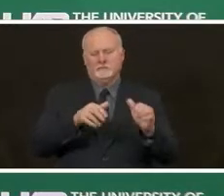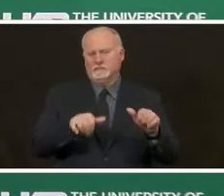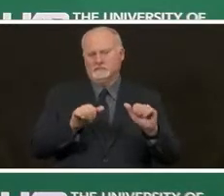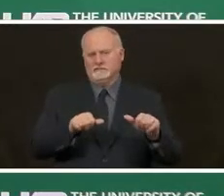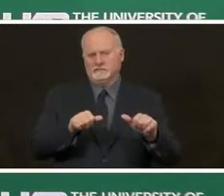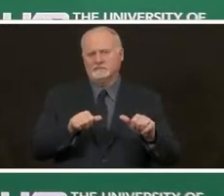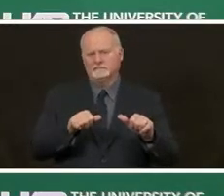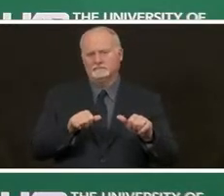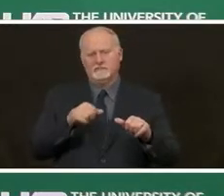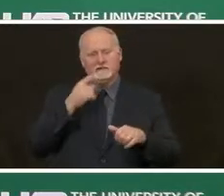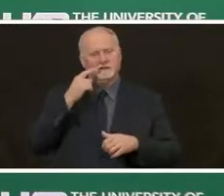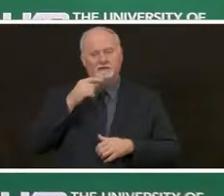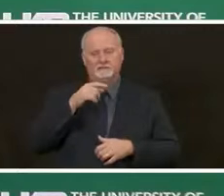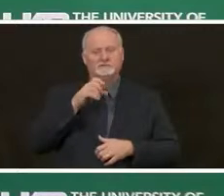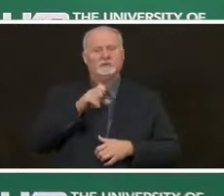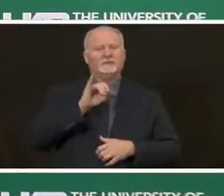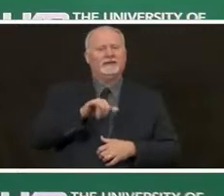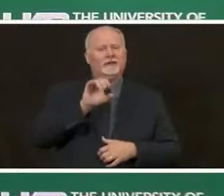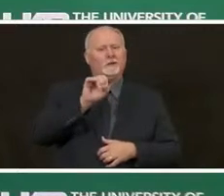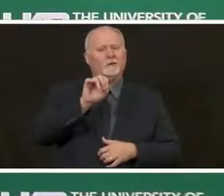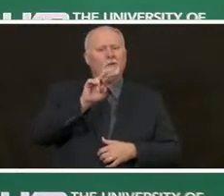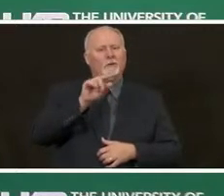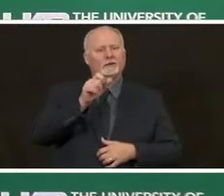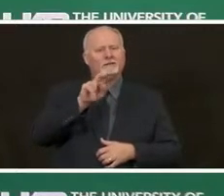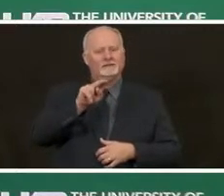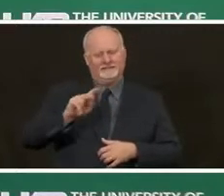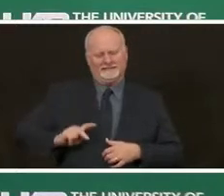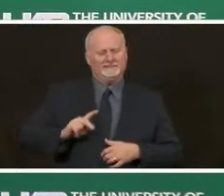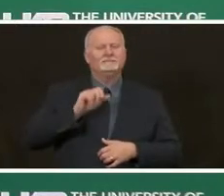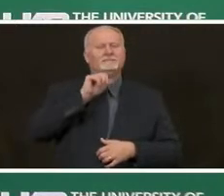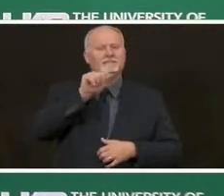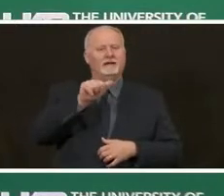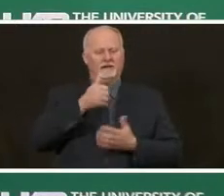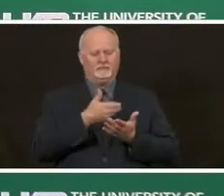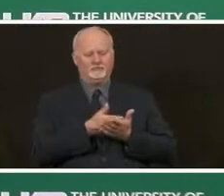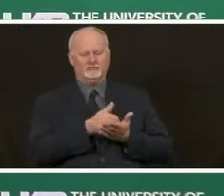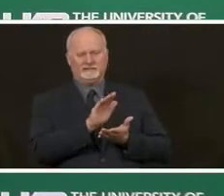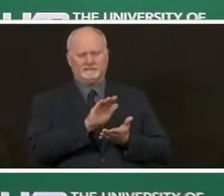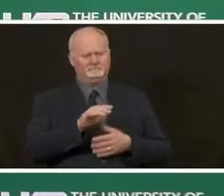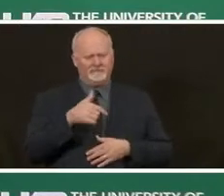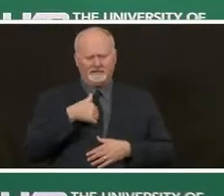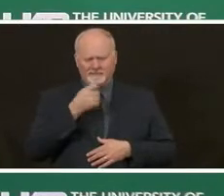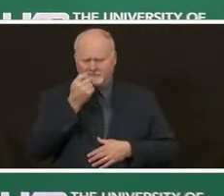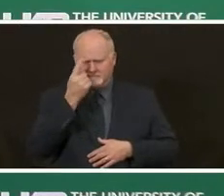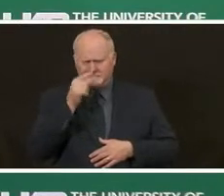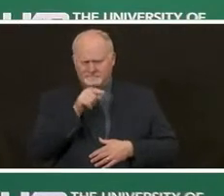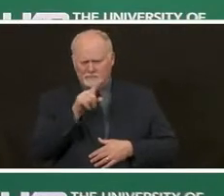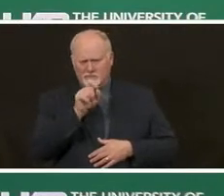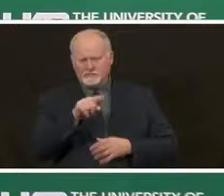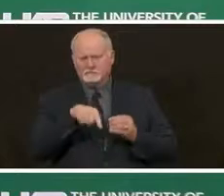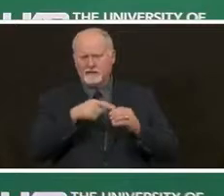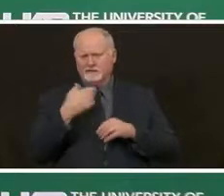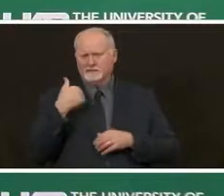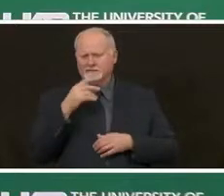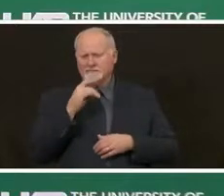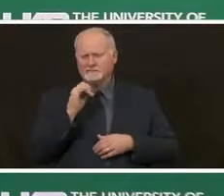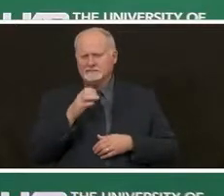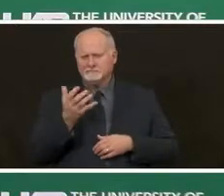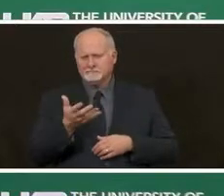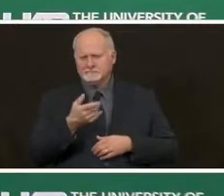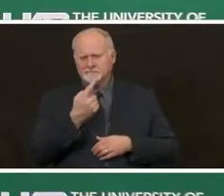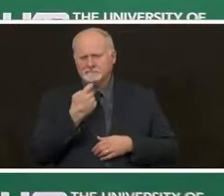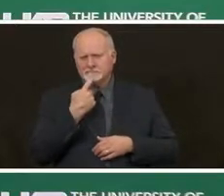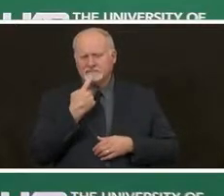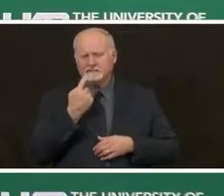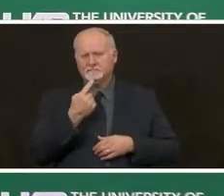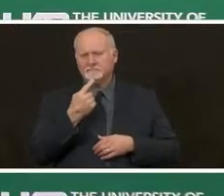these organs would not be rejected. I didn't quite understand your question around December. You were